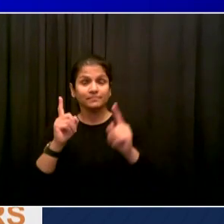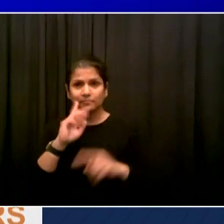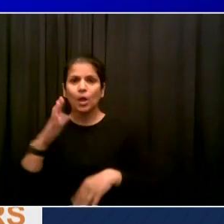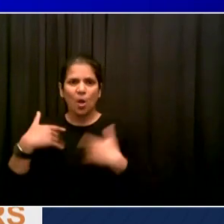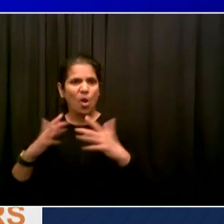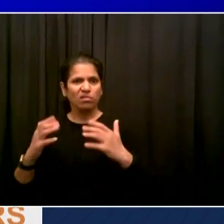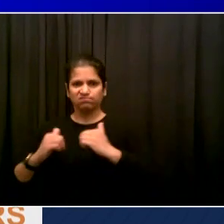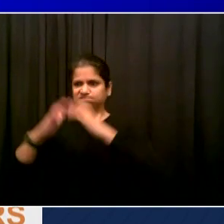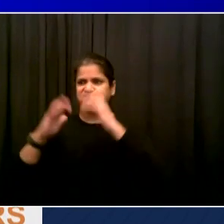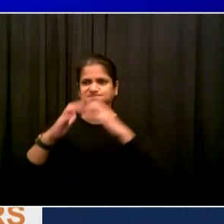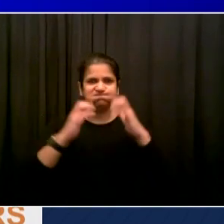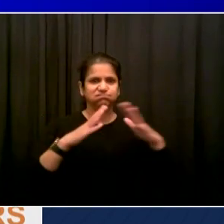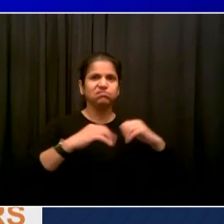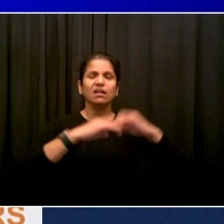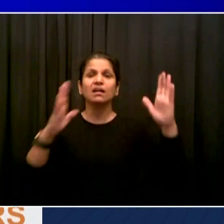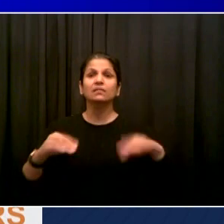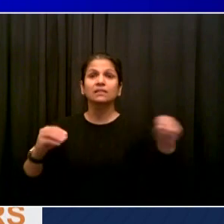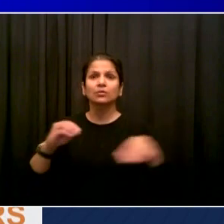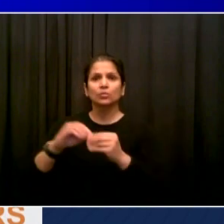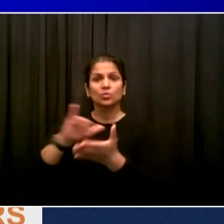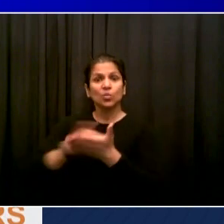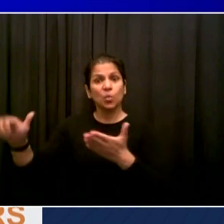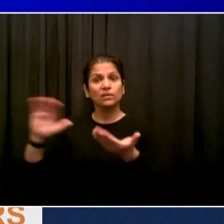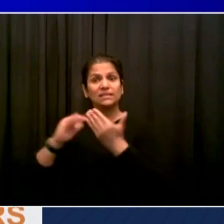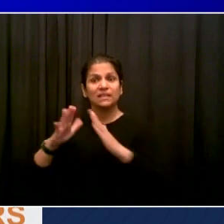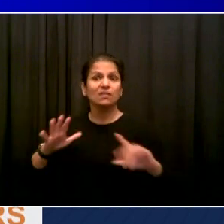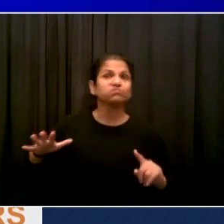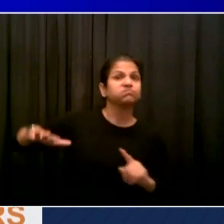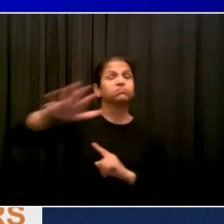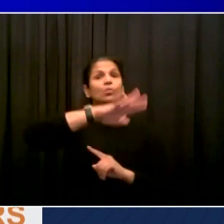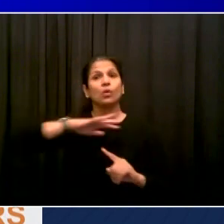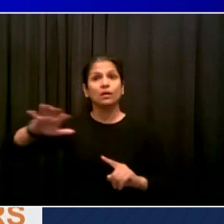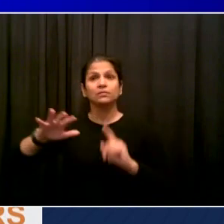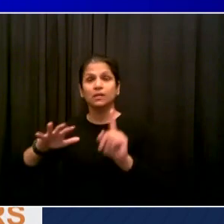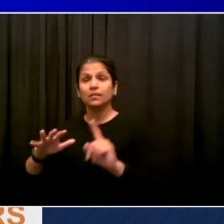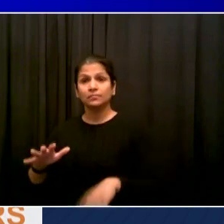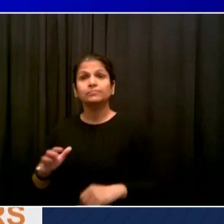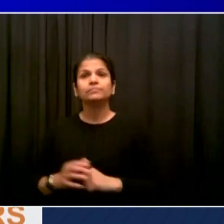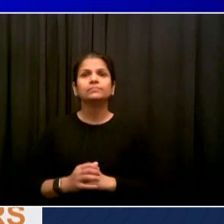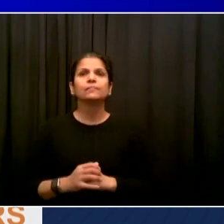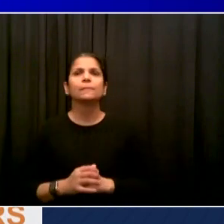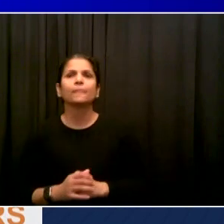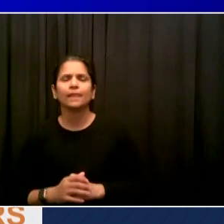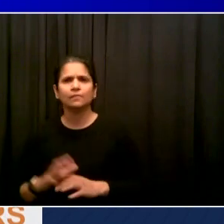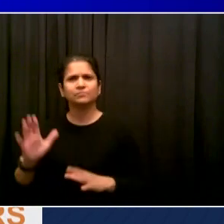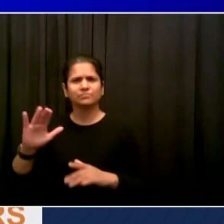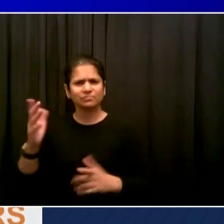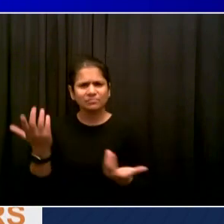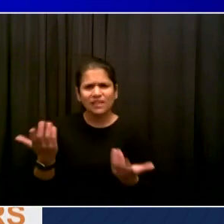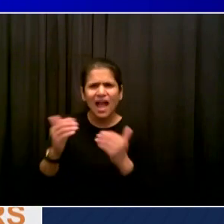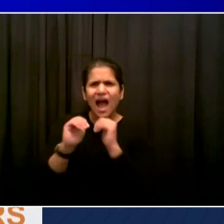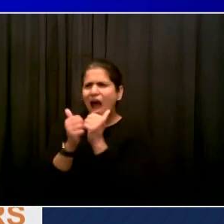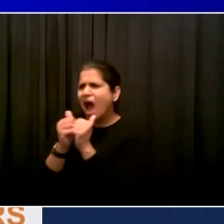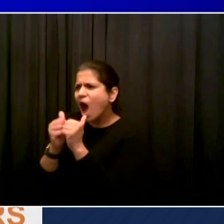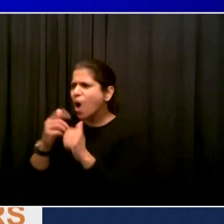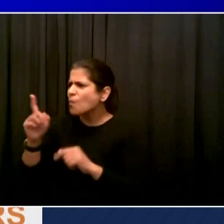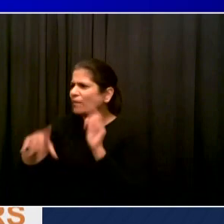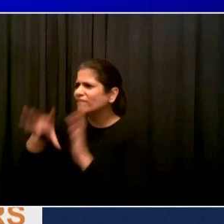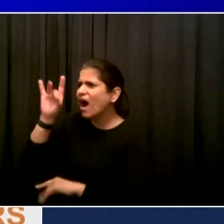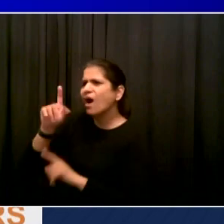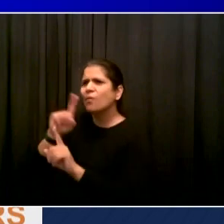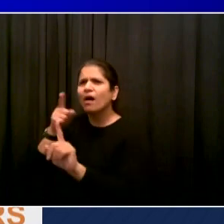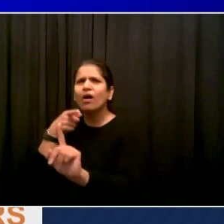community members know, that they believe in, they feel a connection to, and it's having a huge impact.